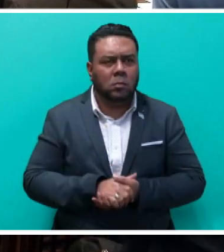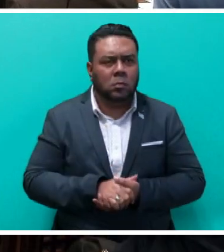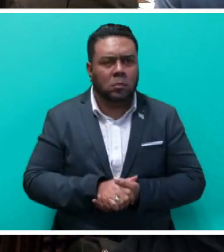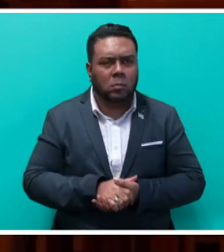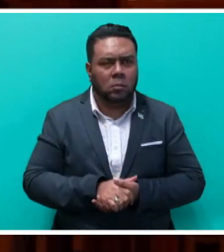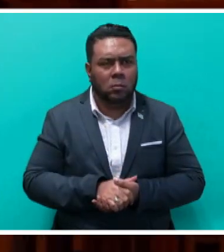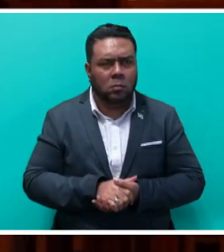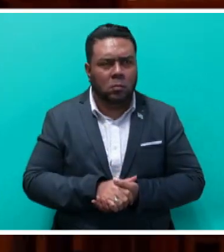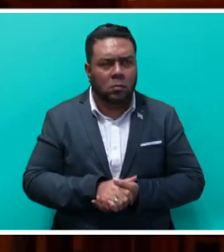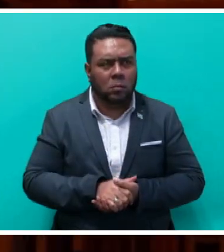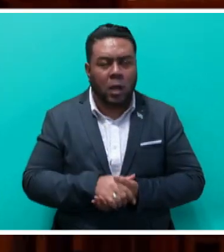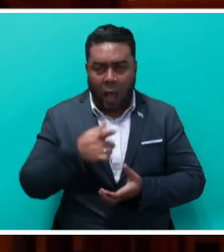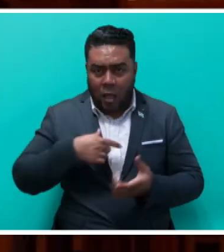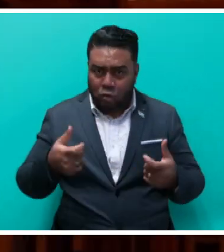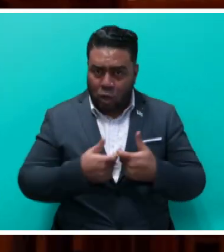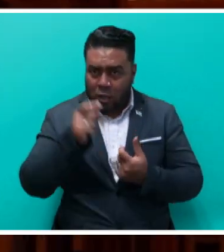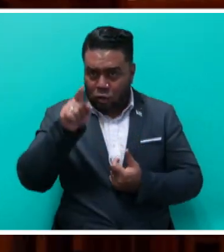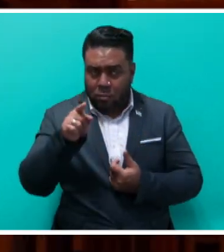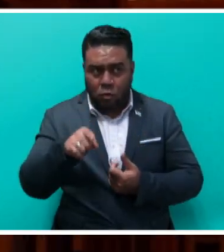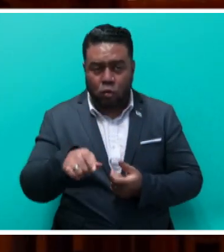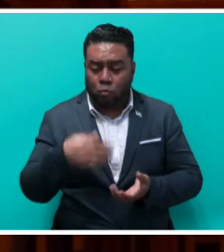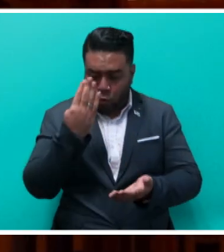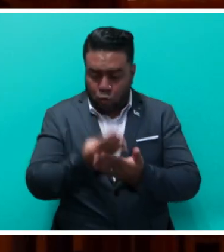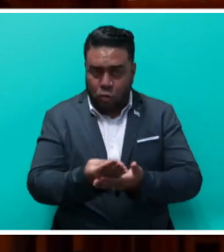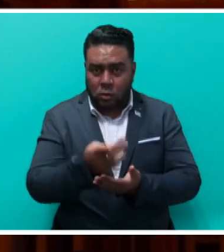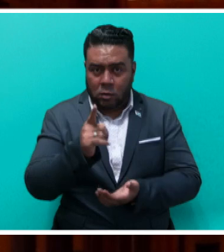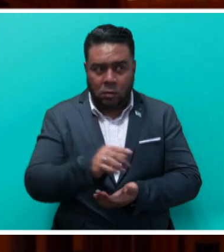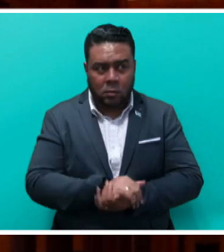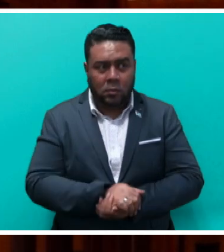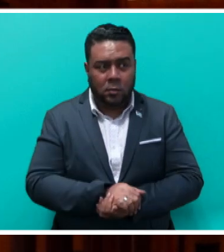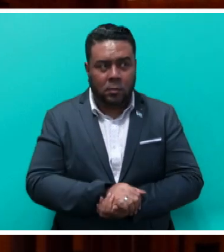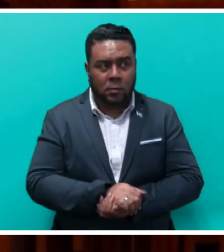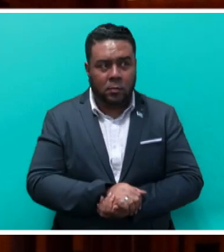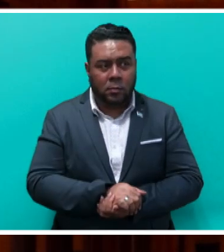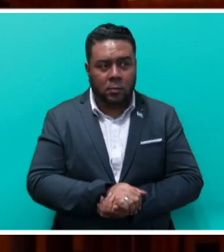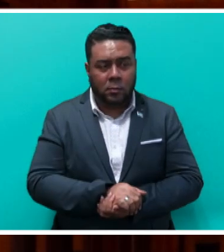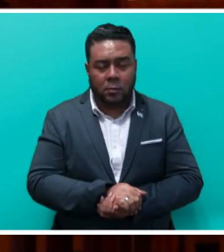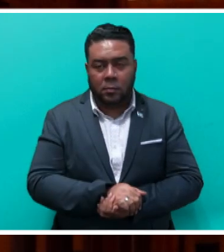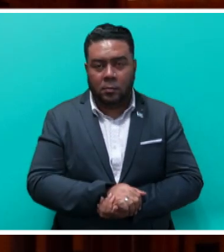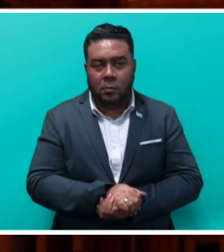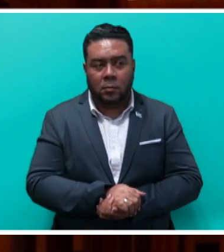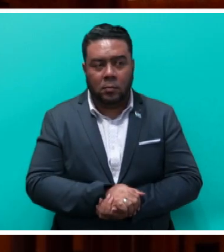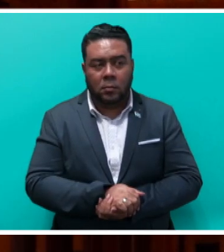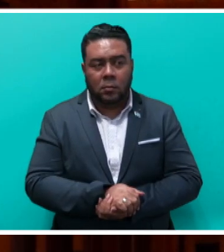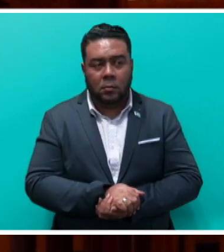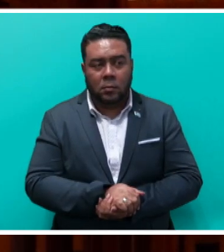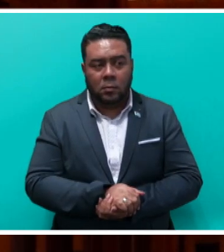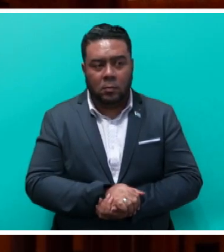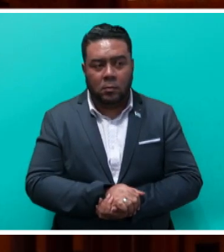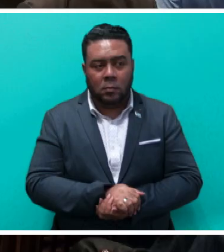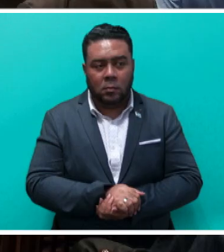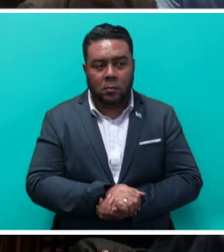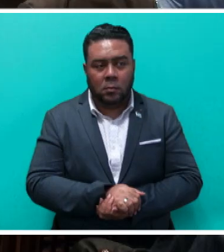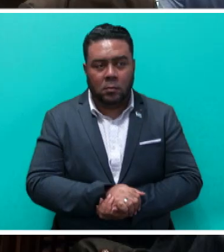I challenge him to produce that, Mr. Speaker, sir. Thank you. My ruling is that he's still coming around. I